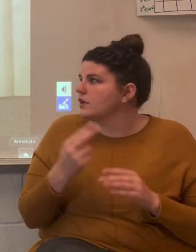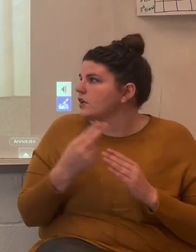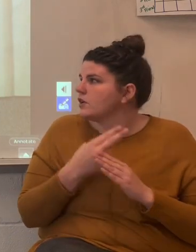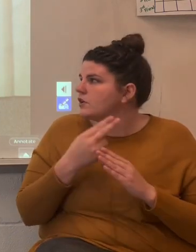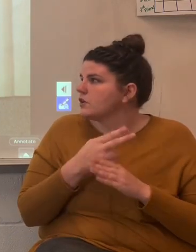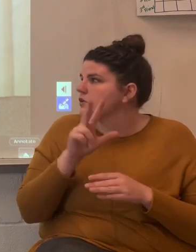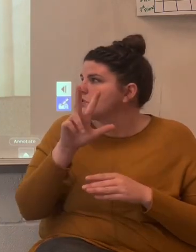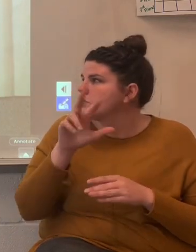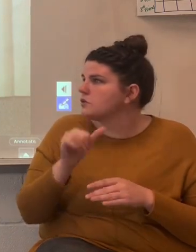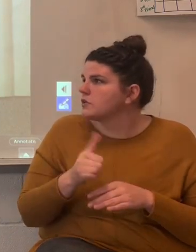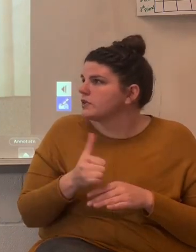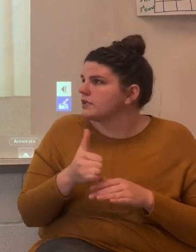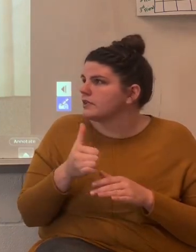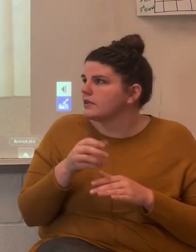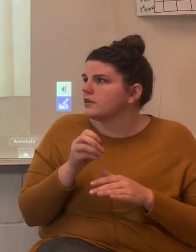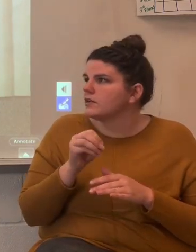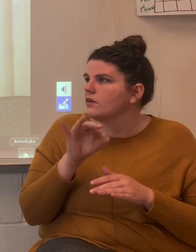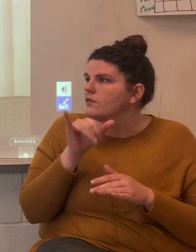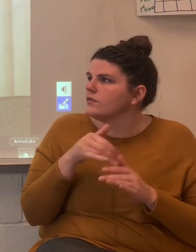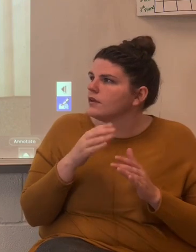3/10 of that can of paint.